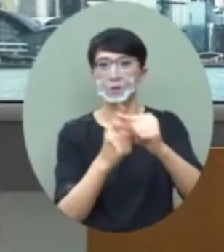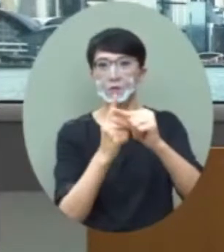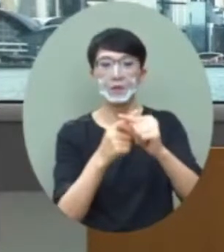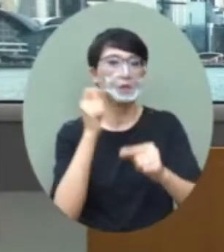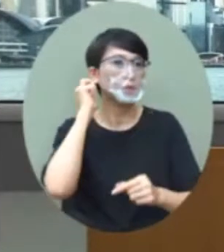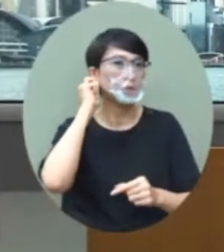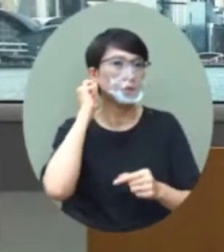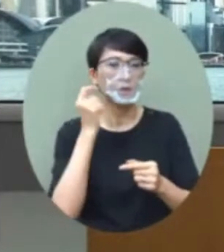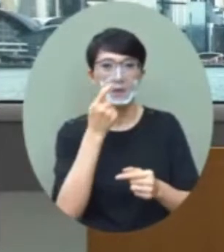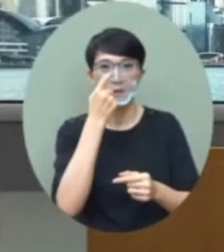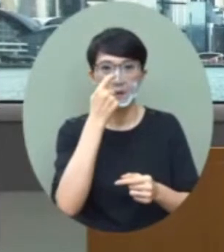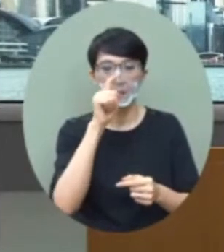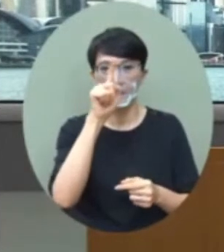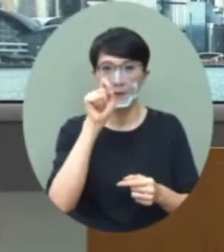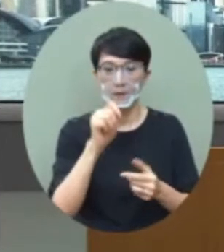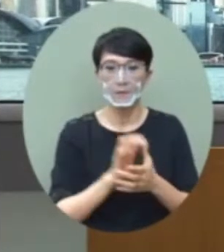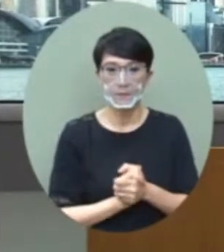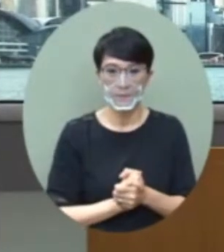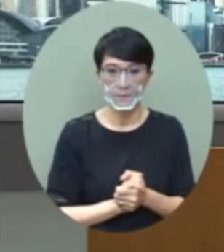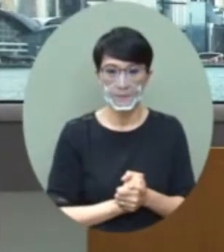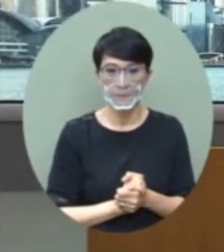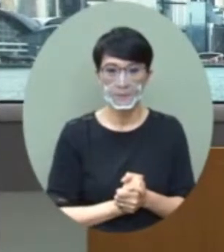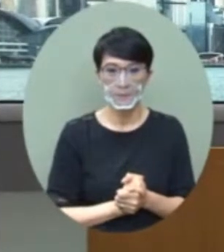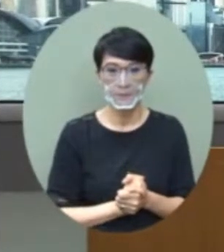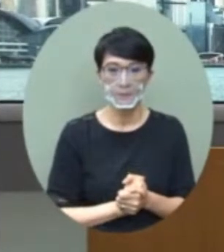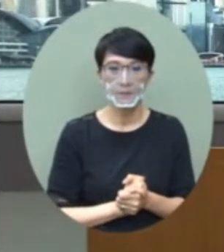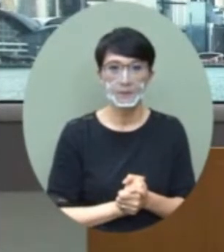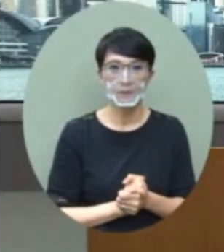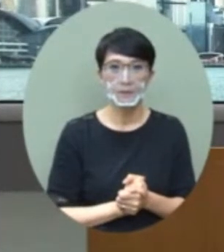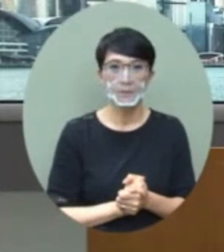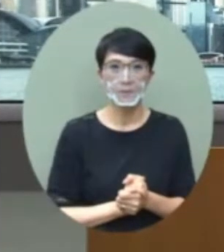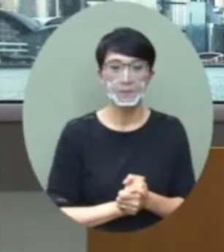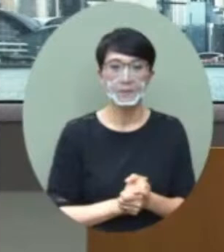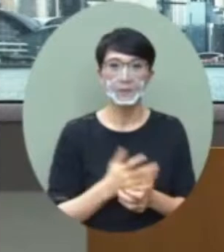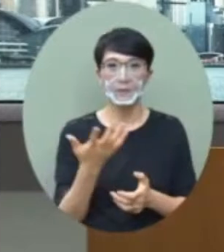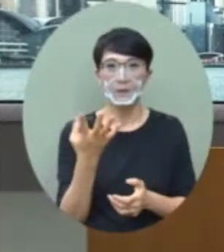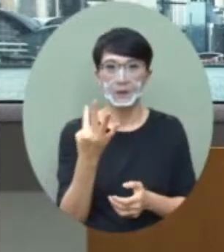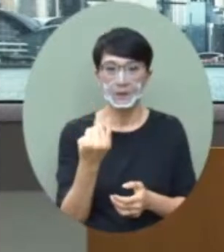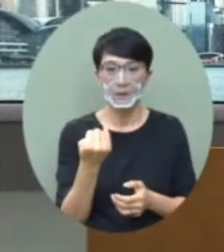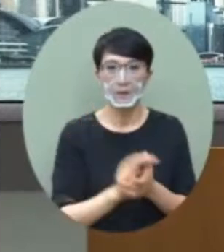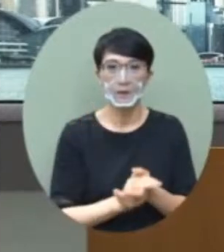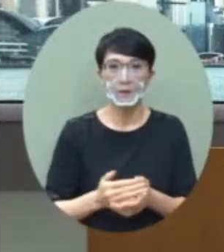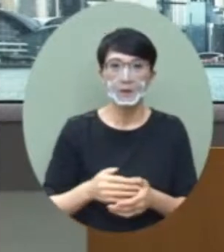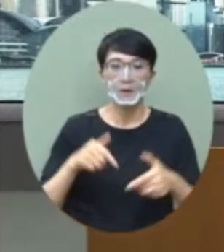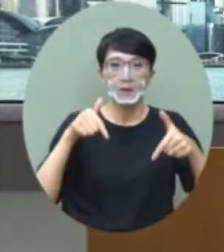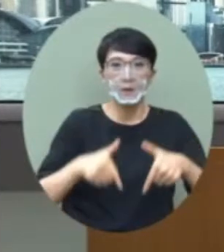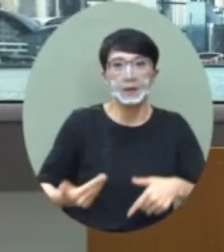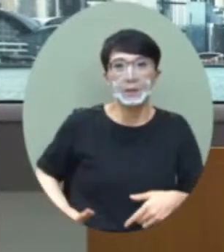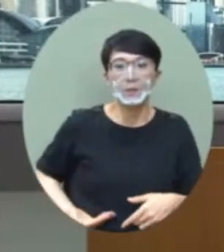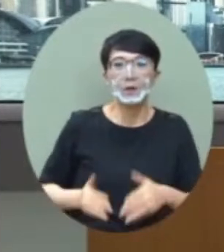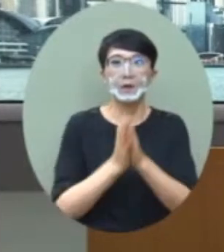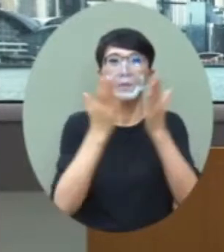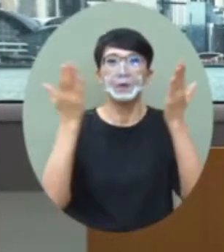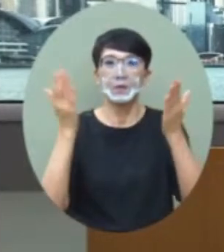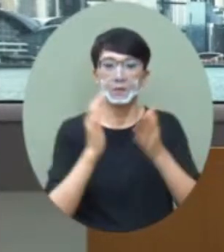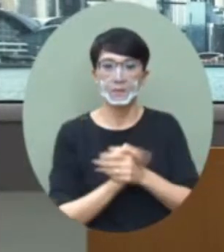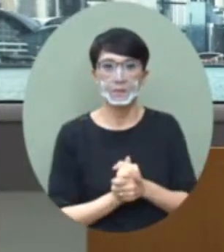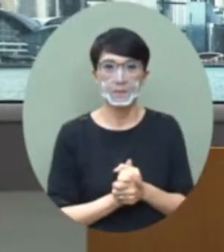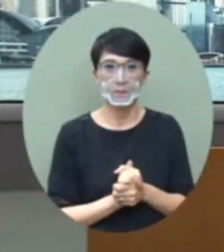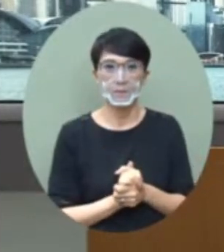beaches justified from a scientific point of view? And for HA, how many patients have been prescribed